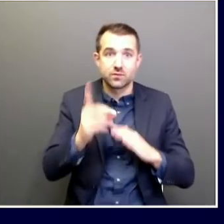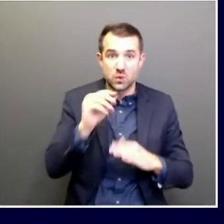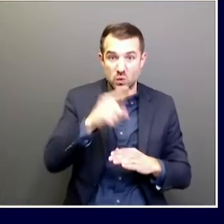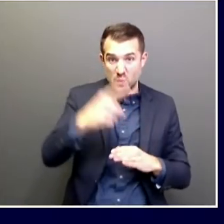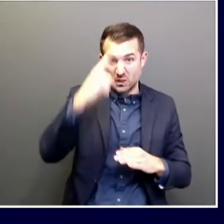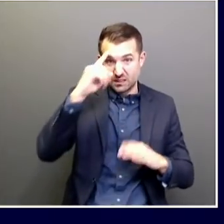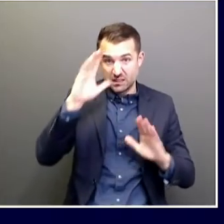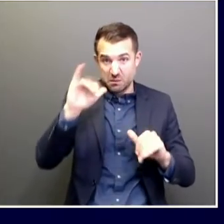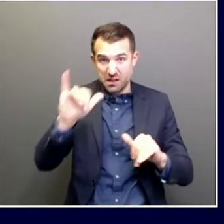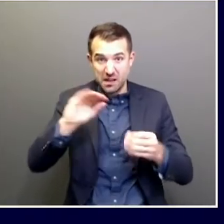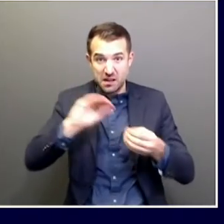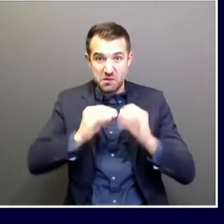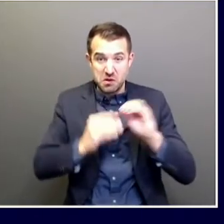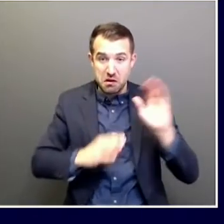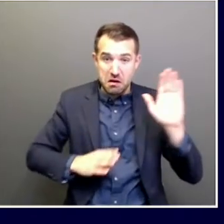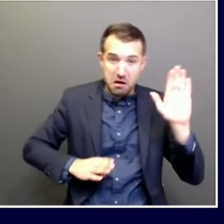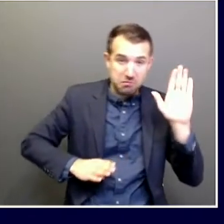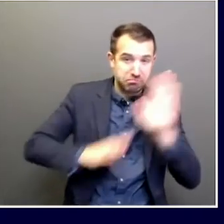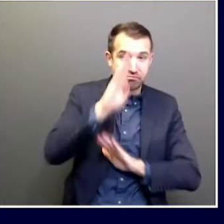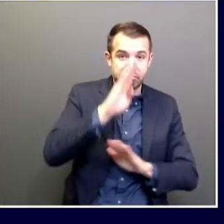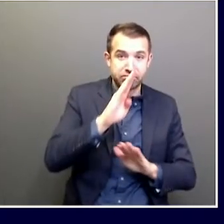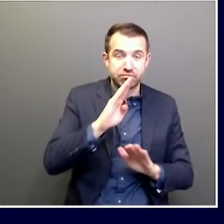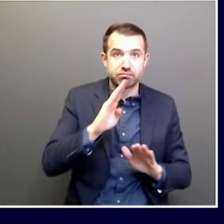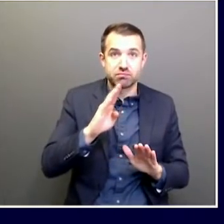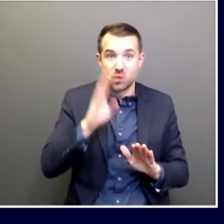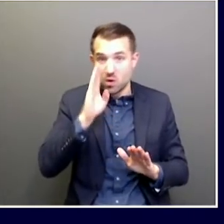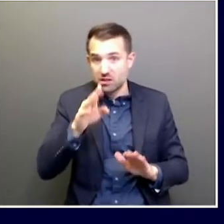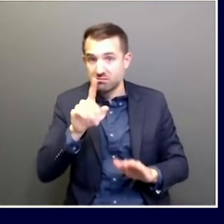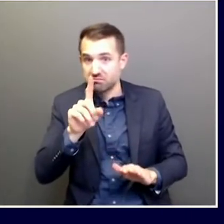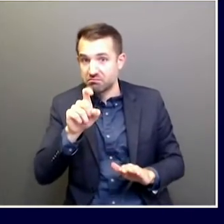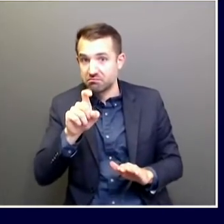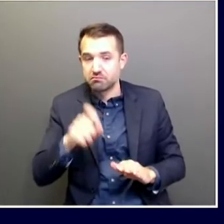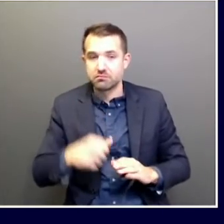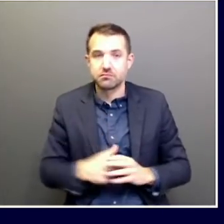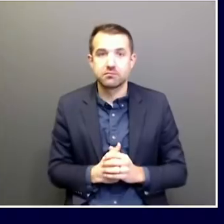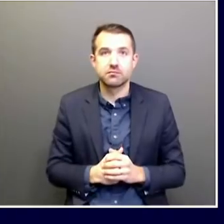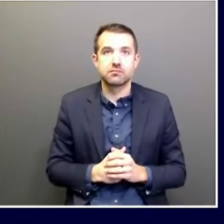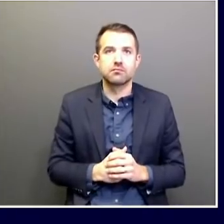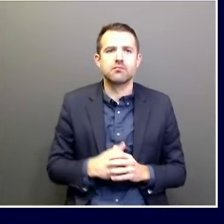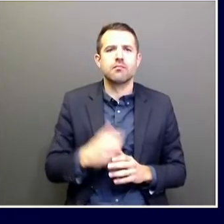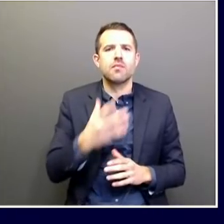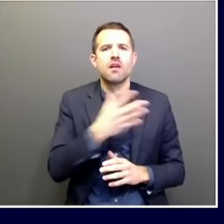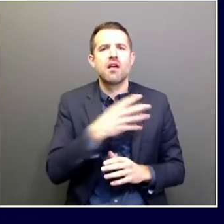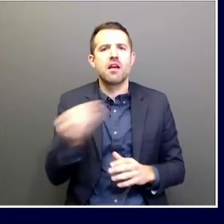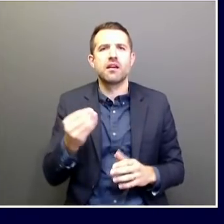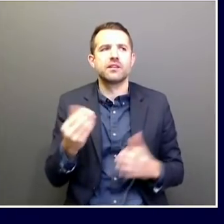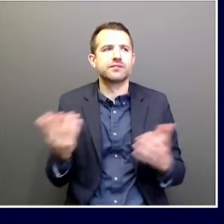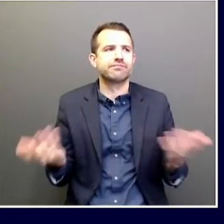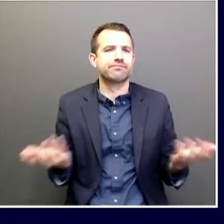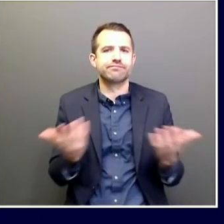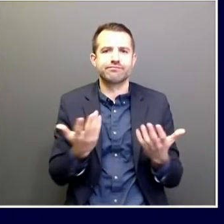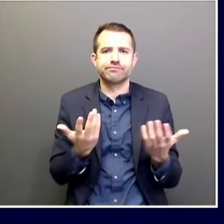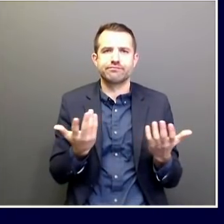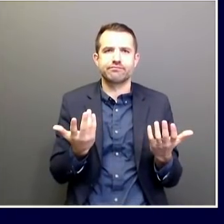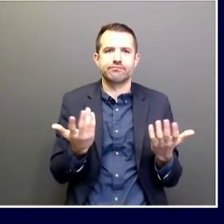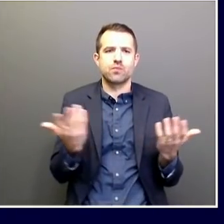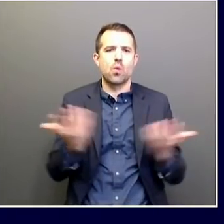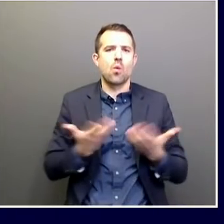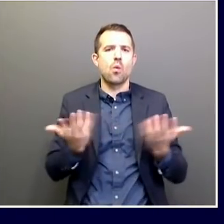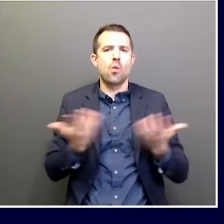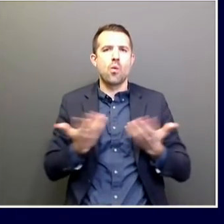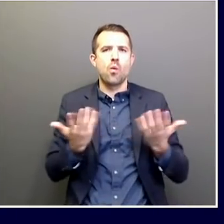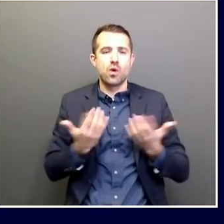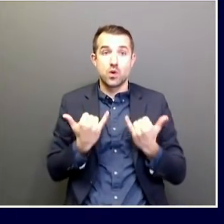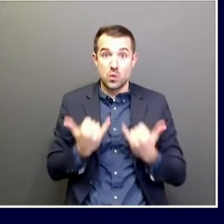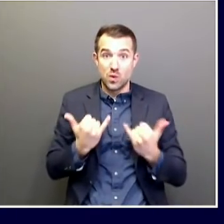we've asked a number of these questions before, but what are the thresholds that we would have to reach before something gives? 300